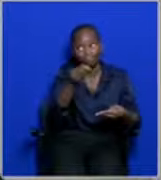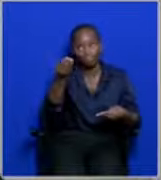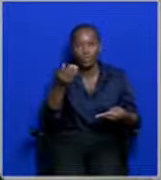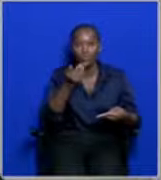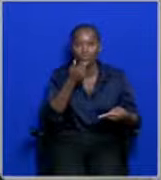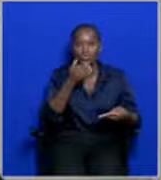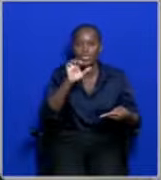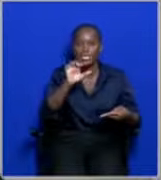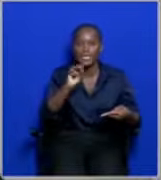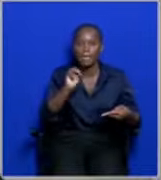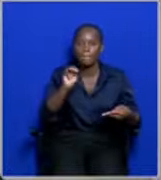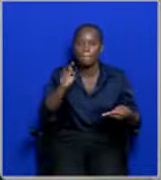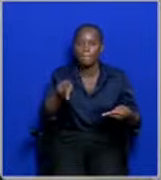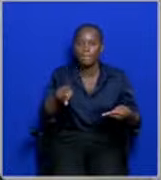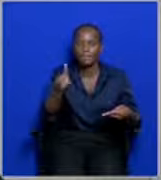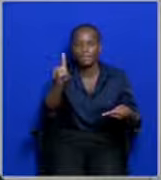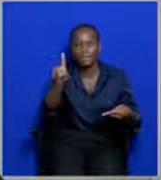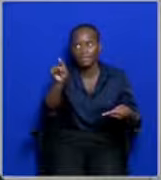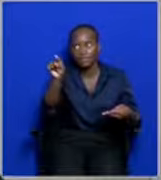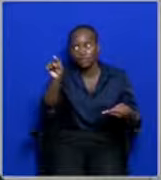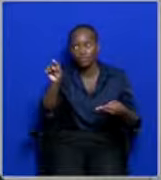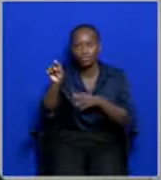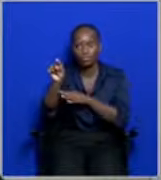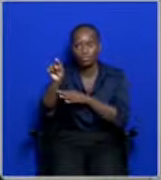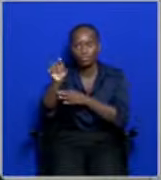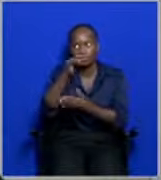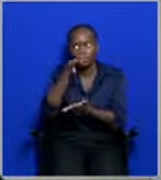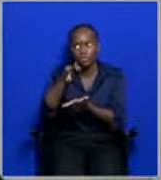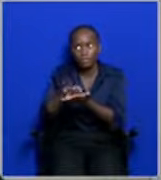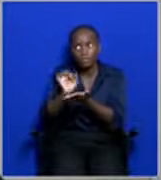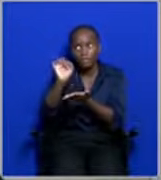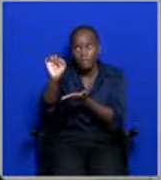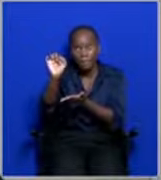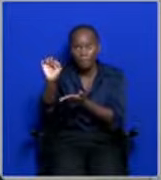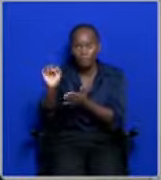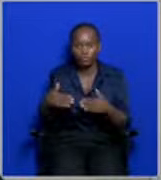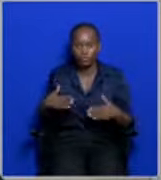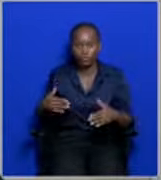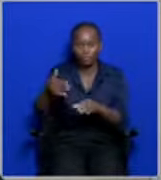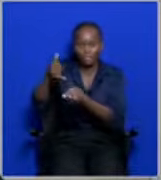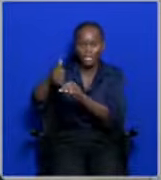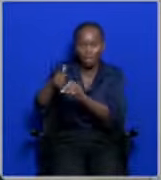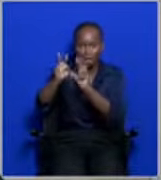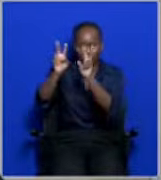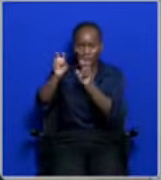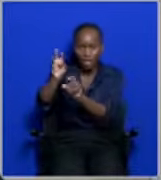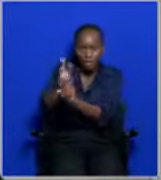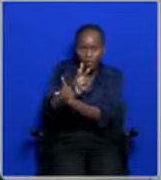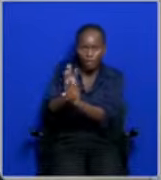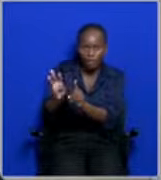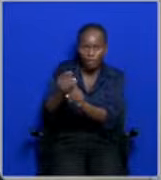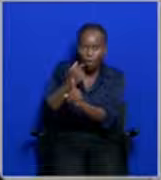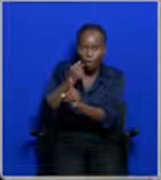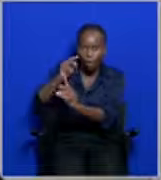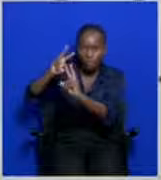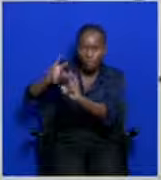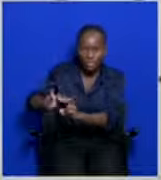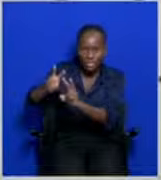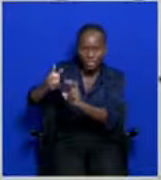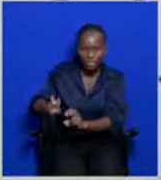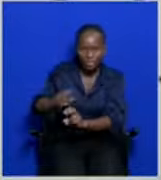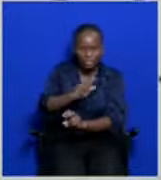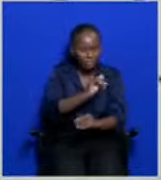internal investigations for disciplinary purposes. It's not in the docket. Do you confirm it's not? I